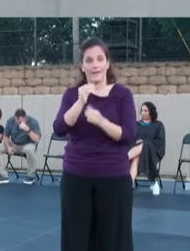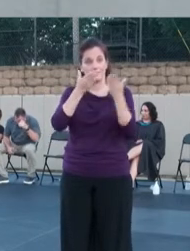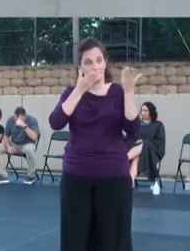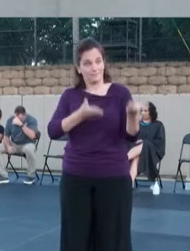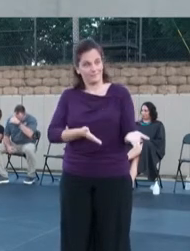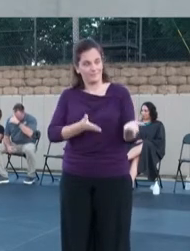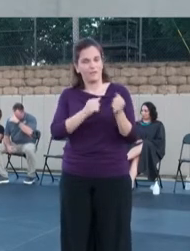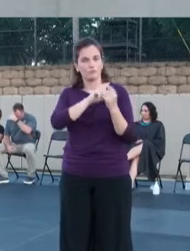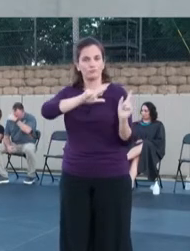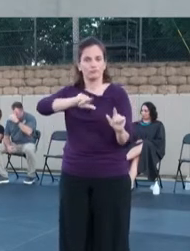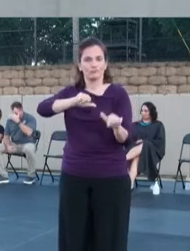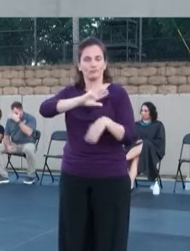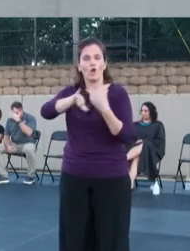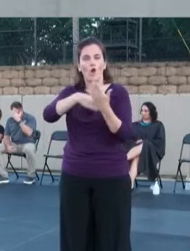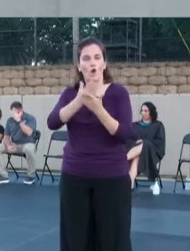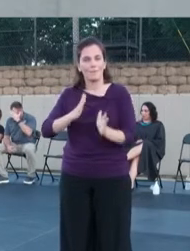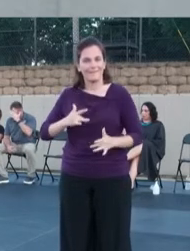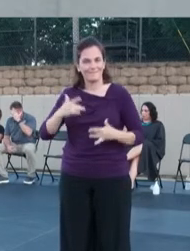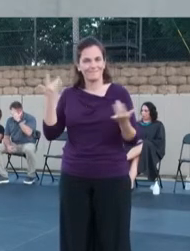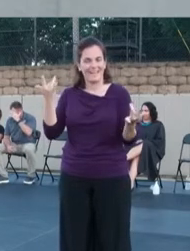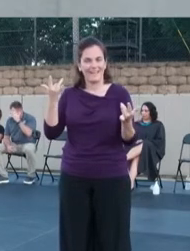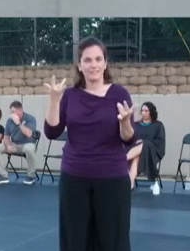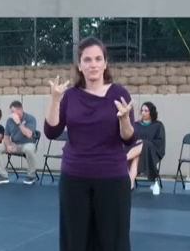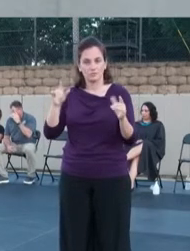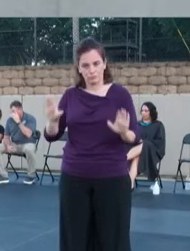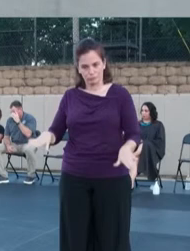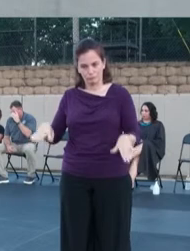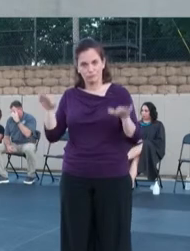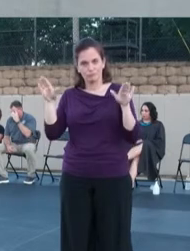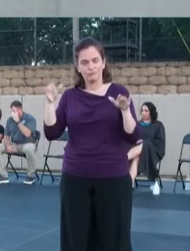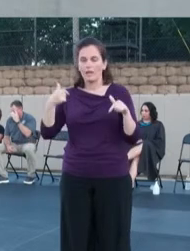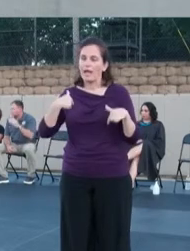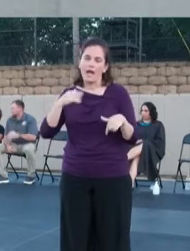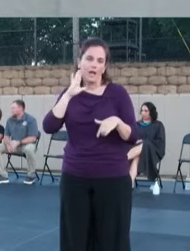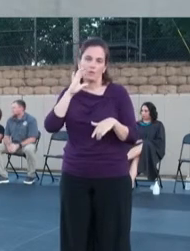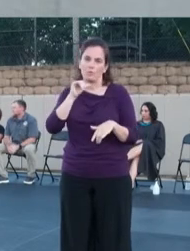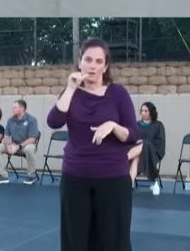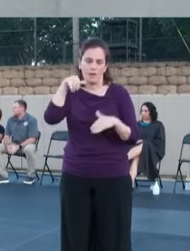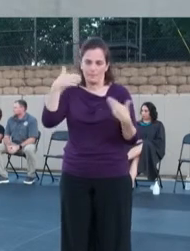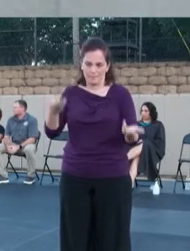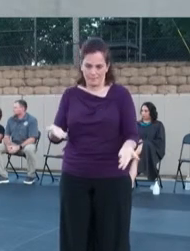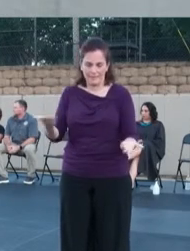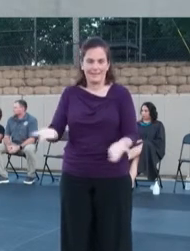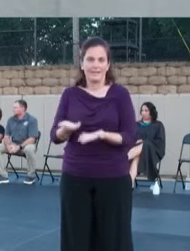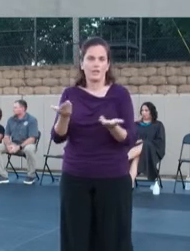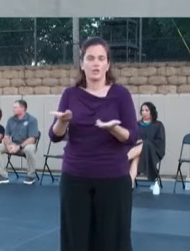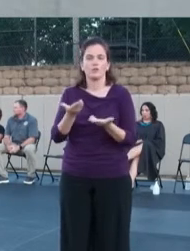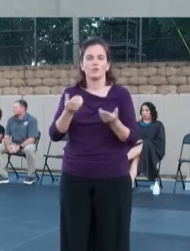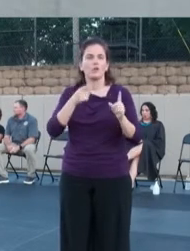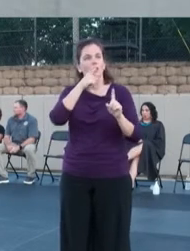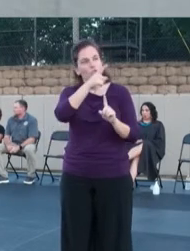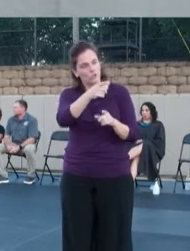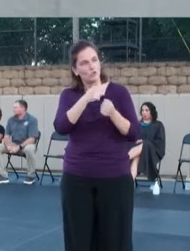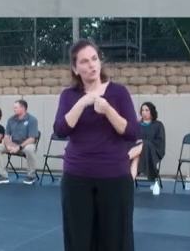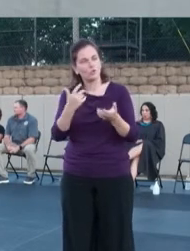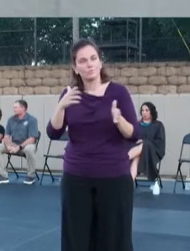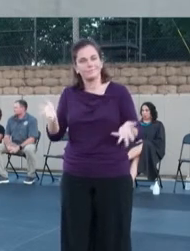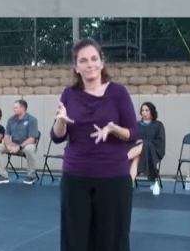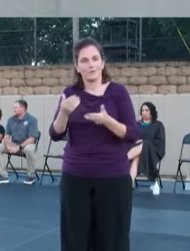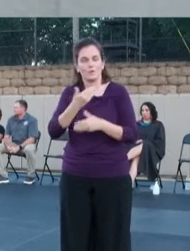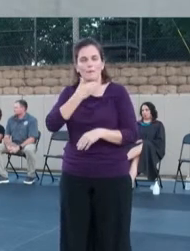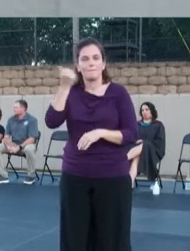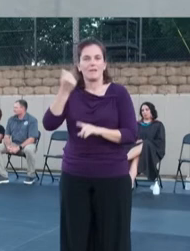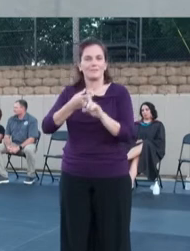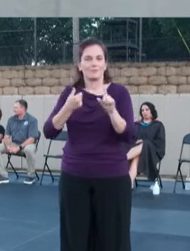my events and throughout my life, I wouldn't be where I am today. Y'all bring out the best in me. Thank you, and I love